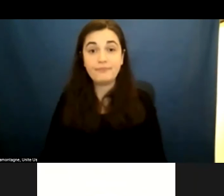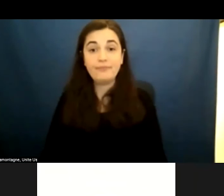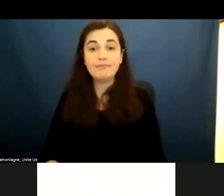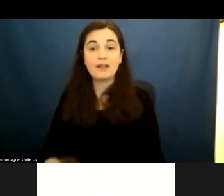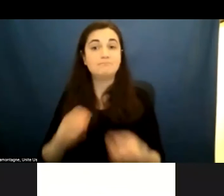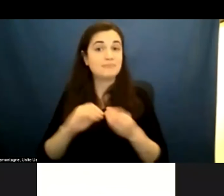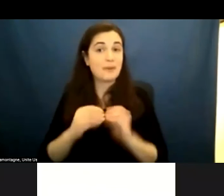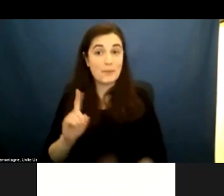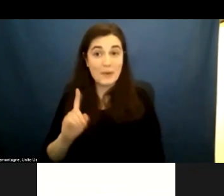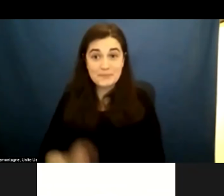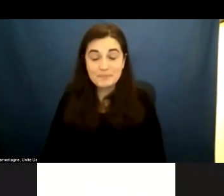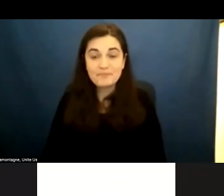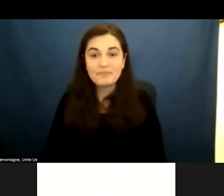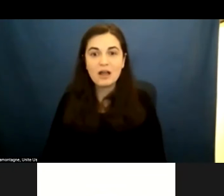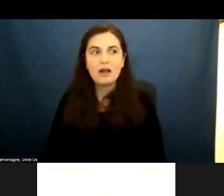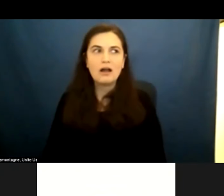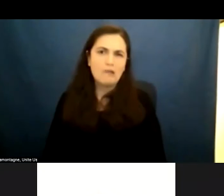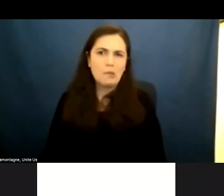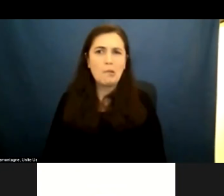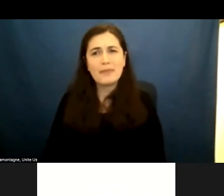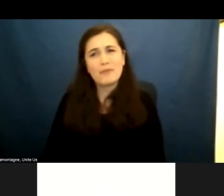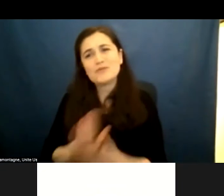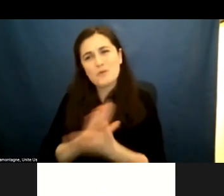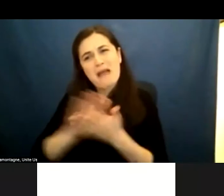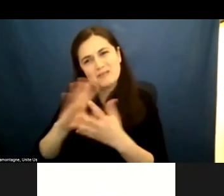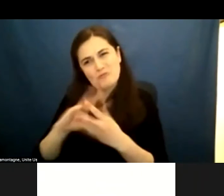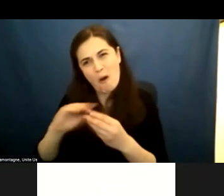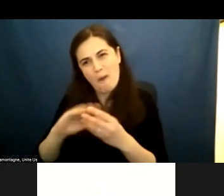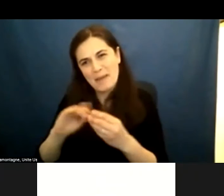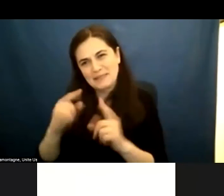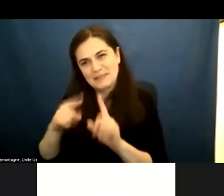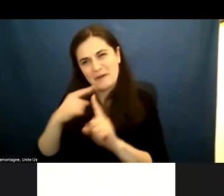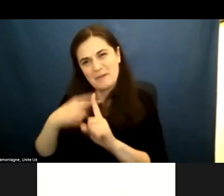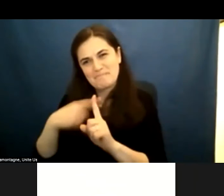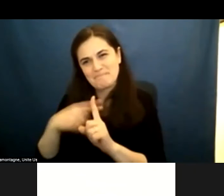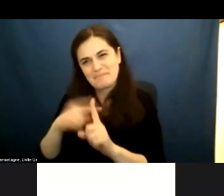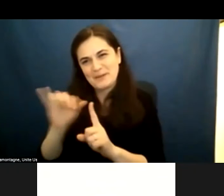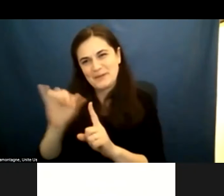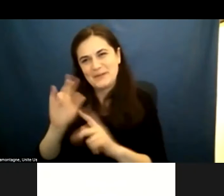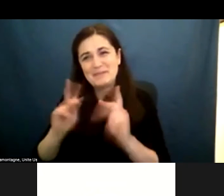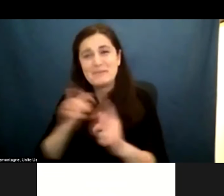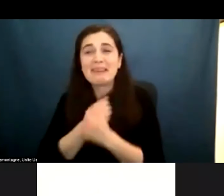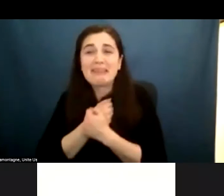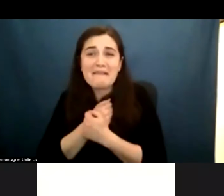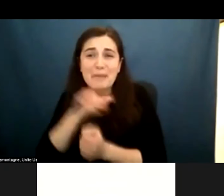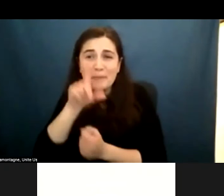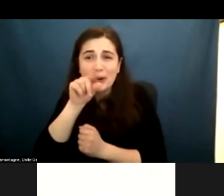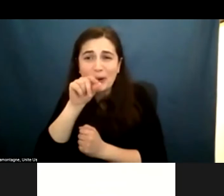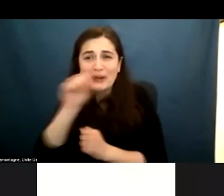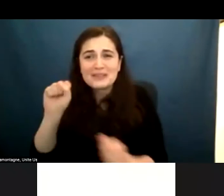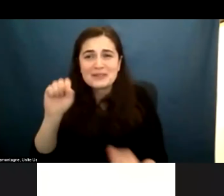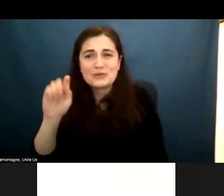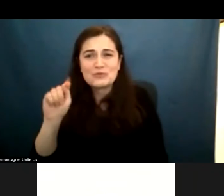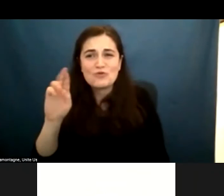is, there's also been a lot of nice comments. So people love the stork. Your takeaways